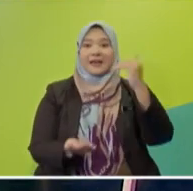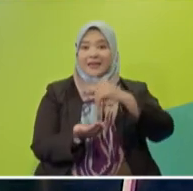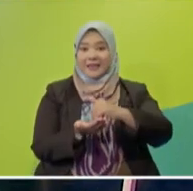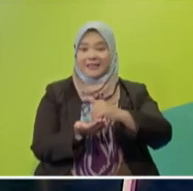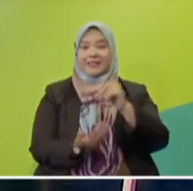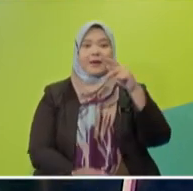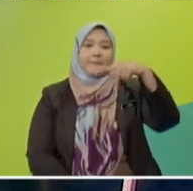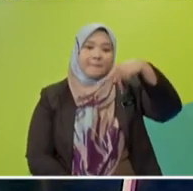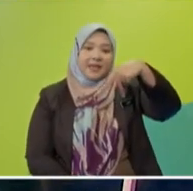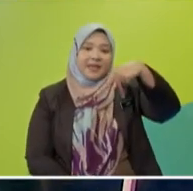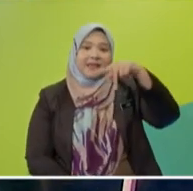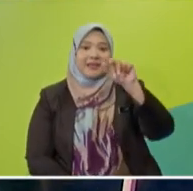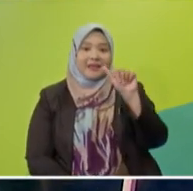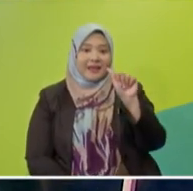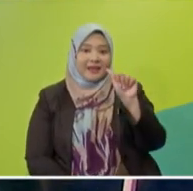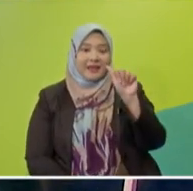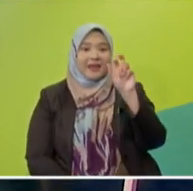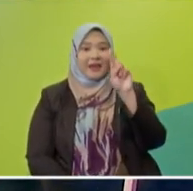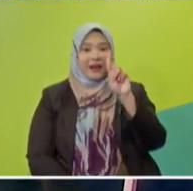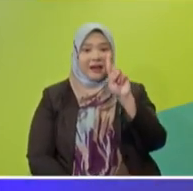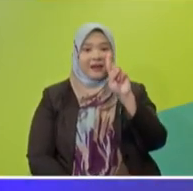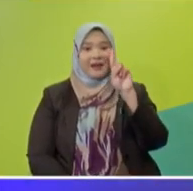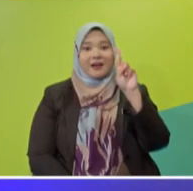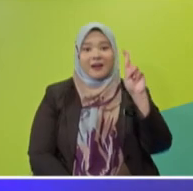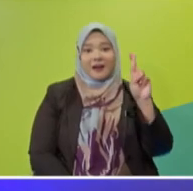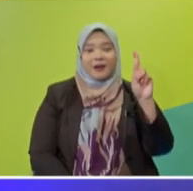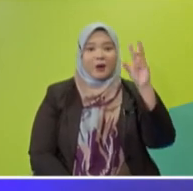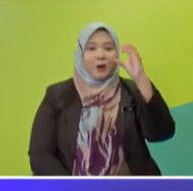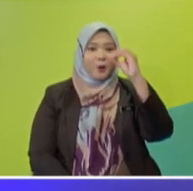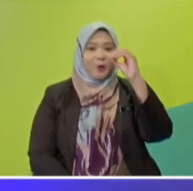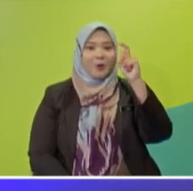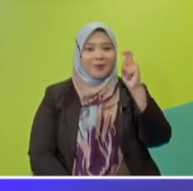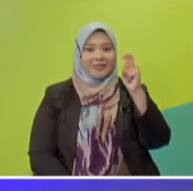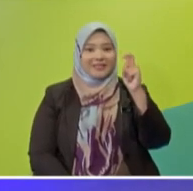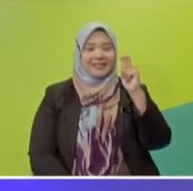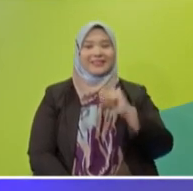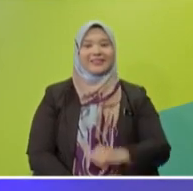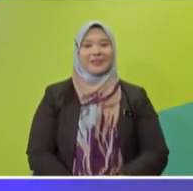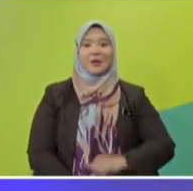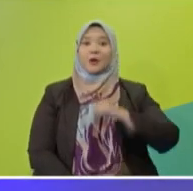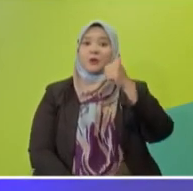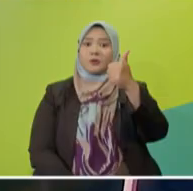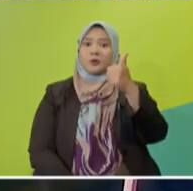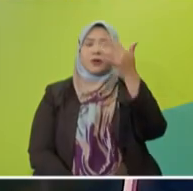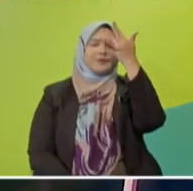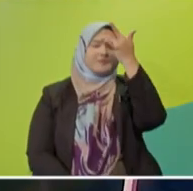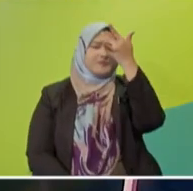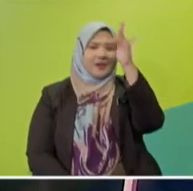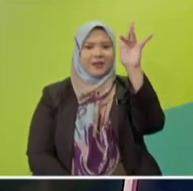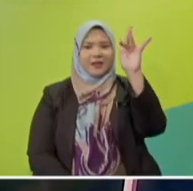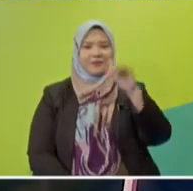red. Right? Good okay. job, good everyone. Good job, everyone. Teacher, how okay. many stars should we give our